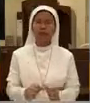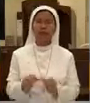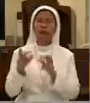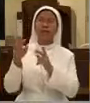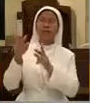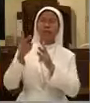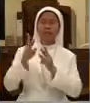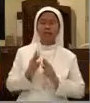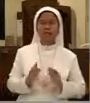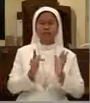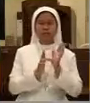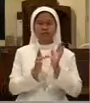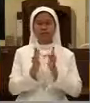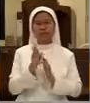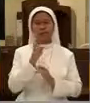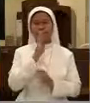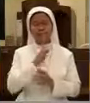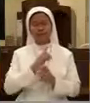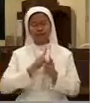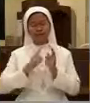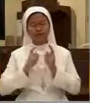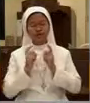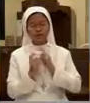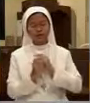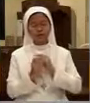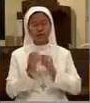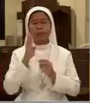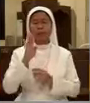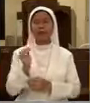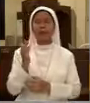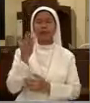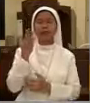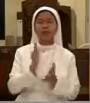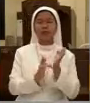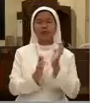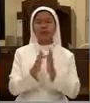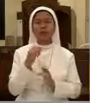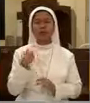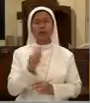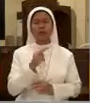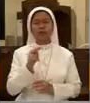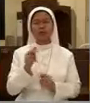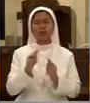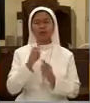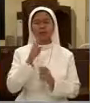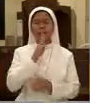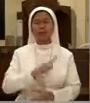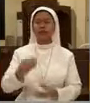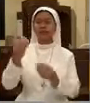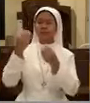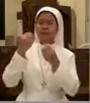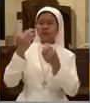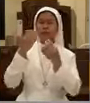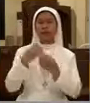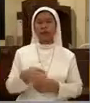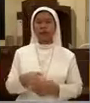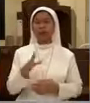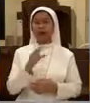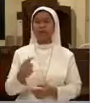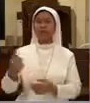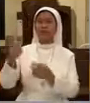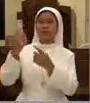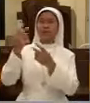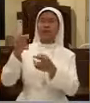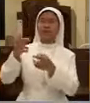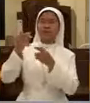be transformed by Jesus. We need to be evangelized. We need to receive the gift over and over again.